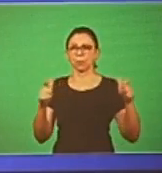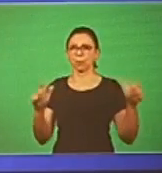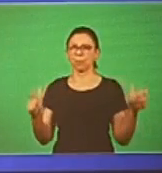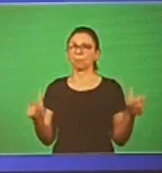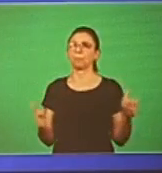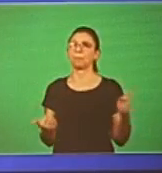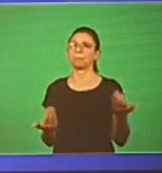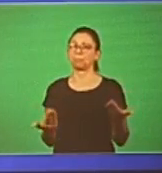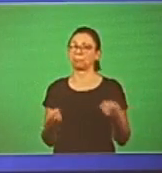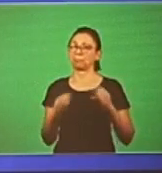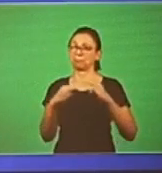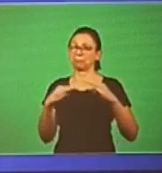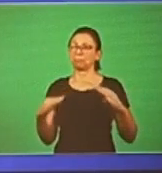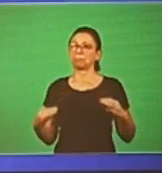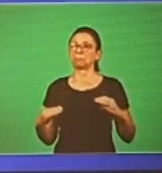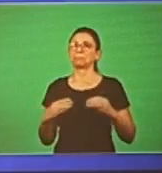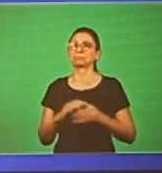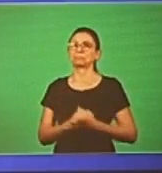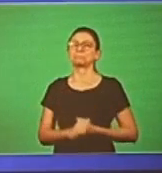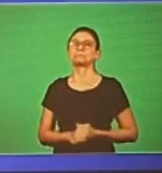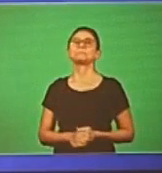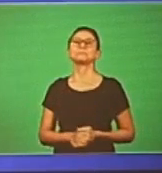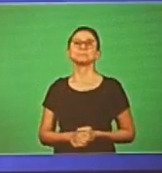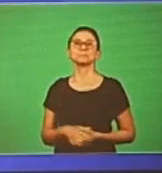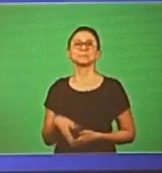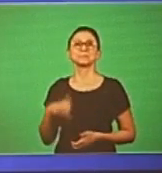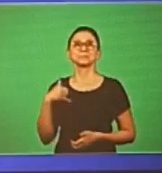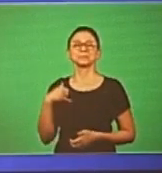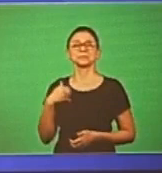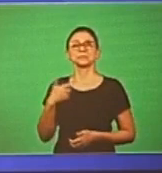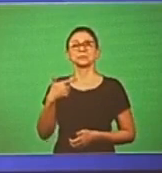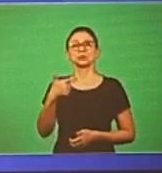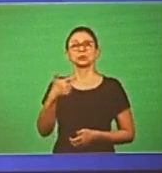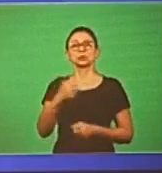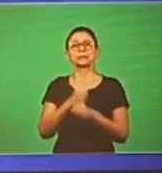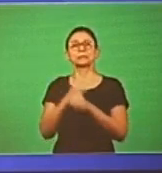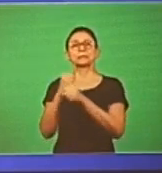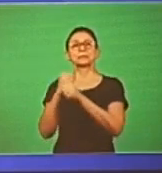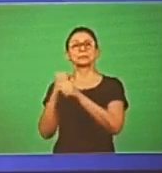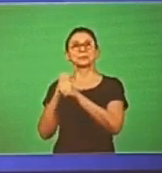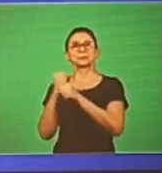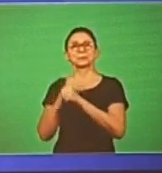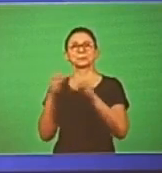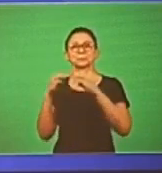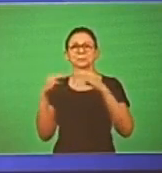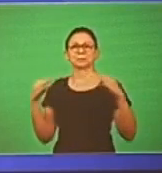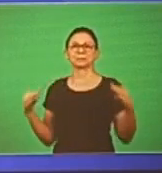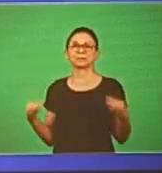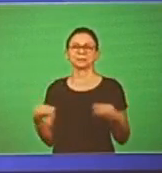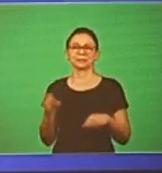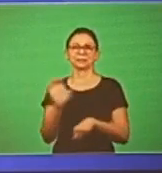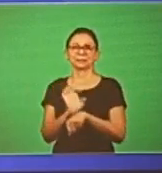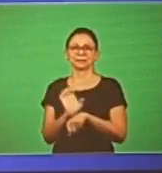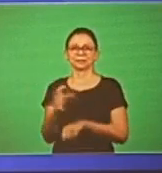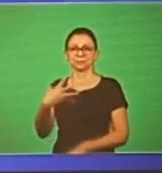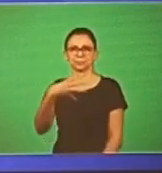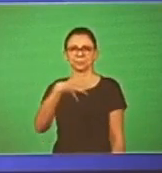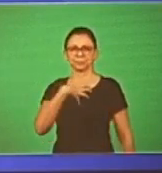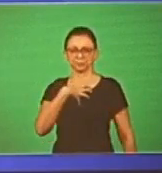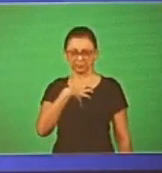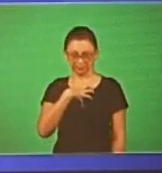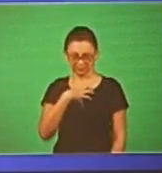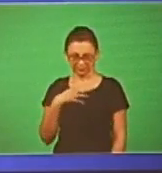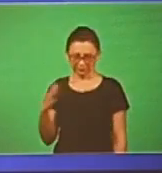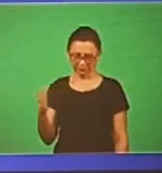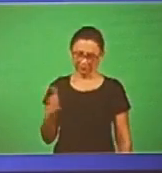grown greatly in this Manaí. So it was there, the 12-year birth anniversary